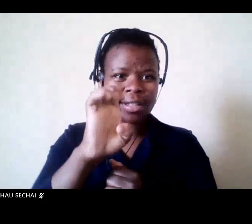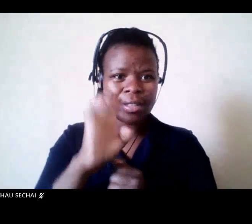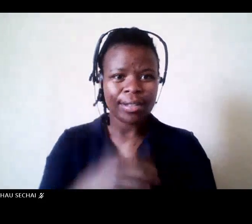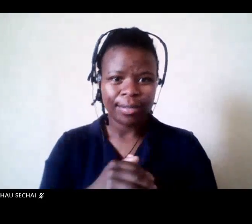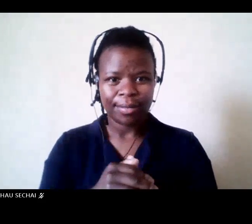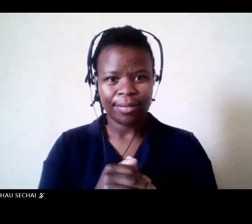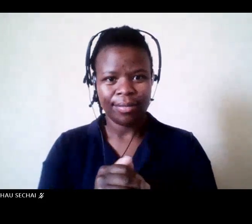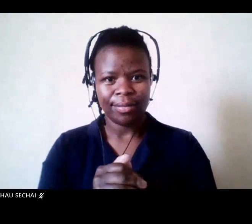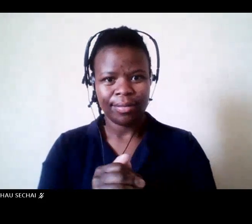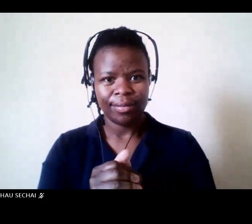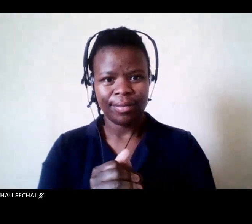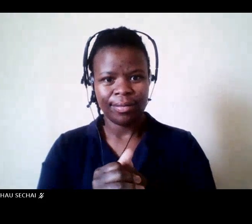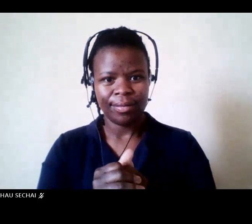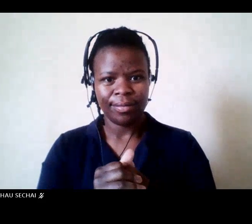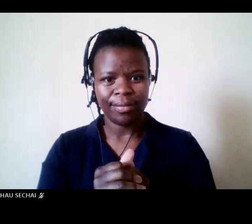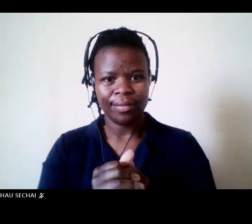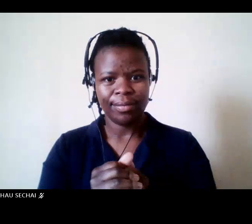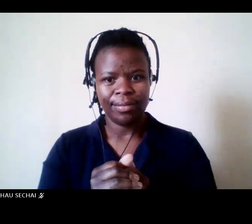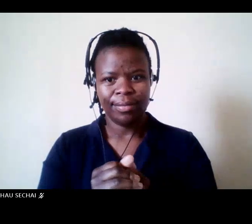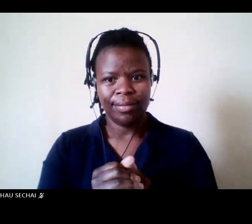up.